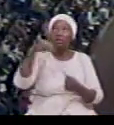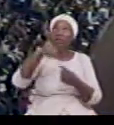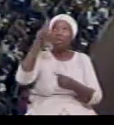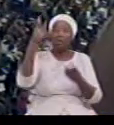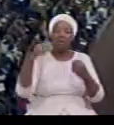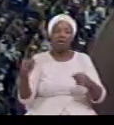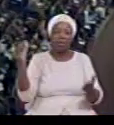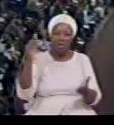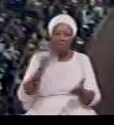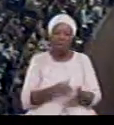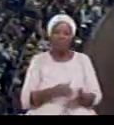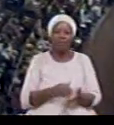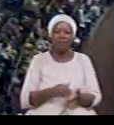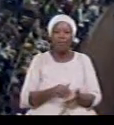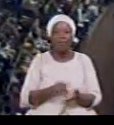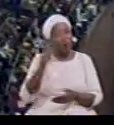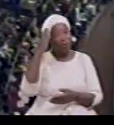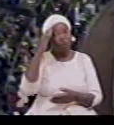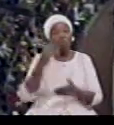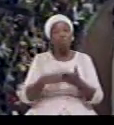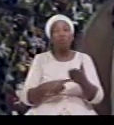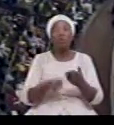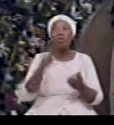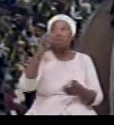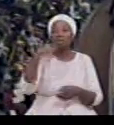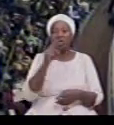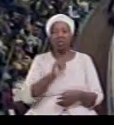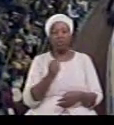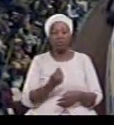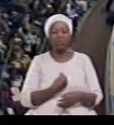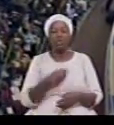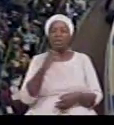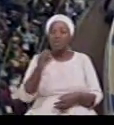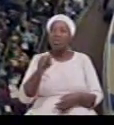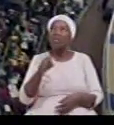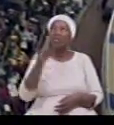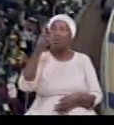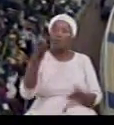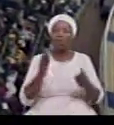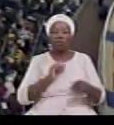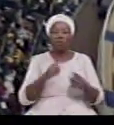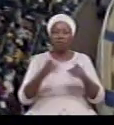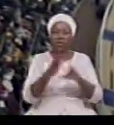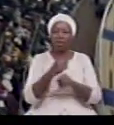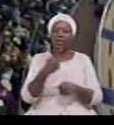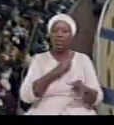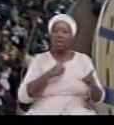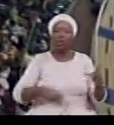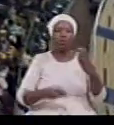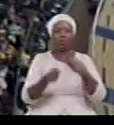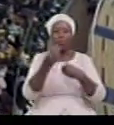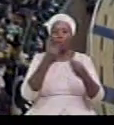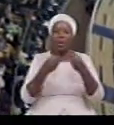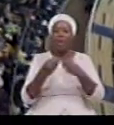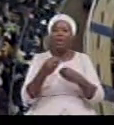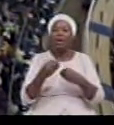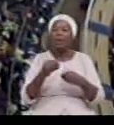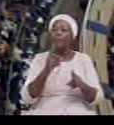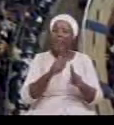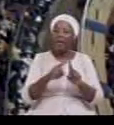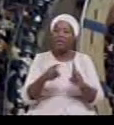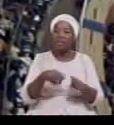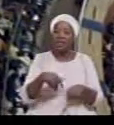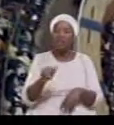till he come again. You know what he's telling us? Yes, he wants us to take the Lord's Supper. But it says we